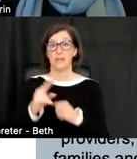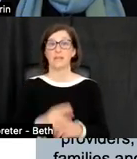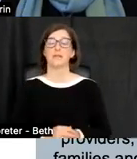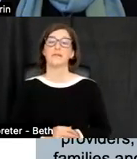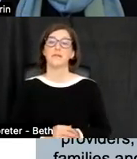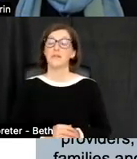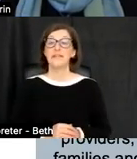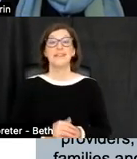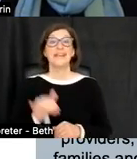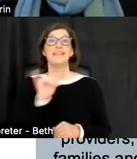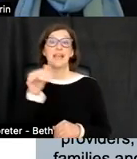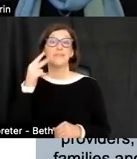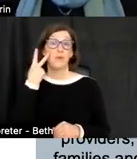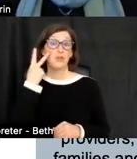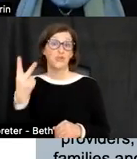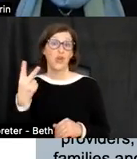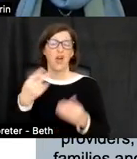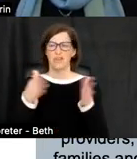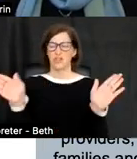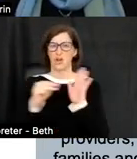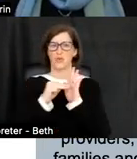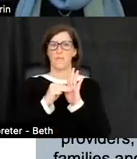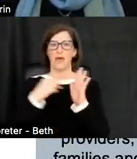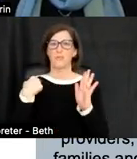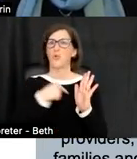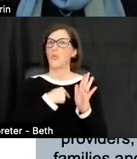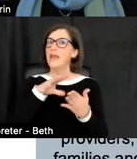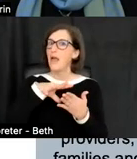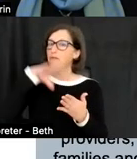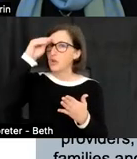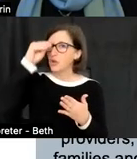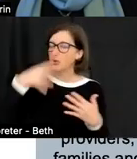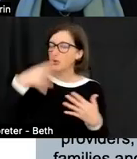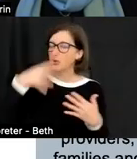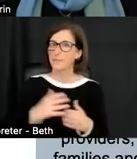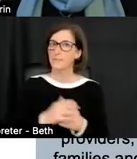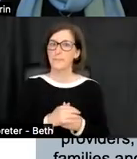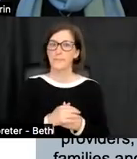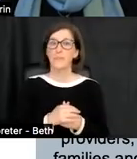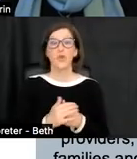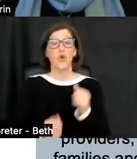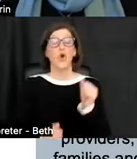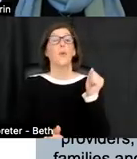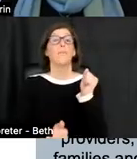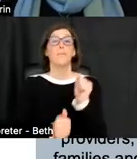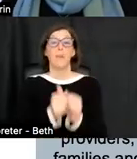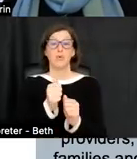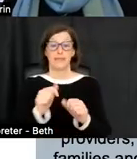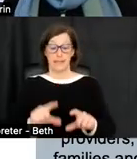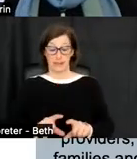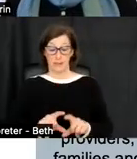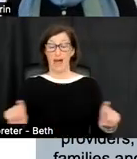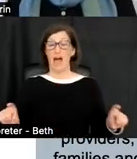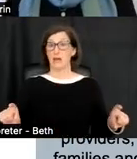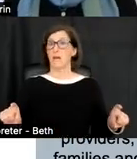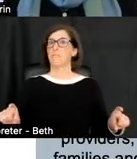what you saw in the general model, we find that the bulk is at the bottom, the widest part